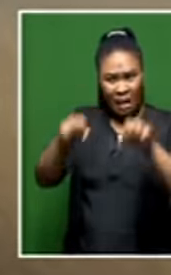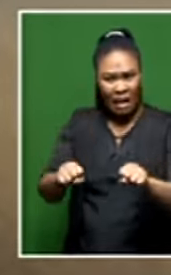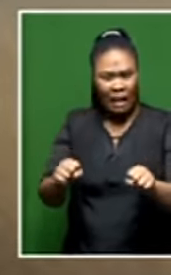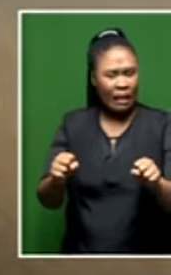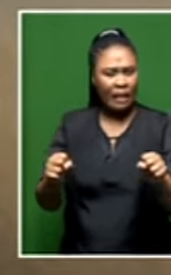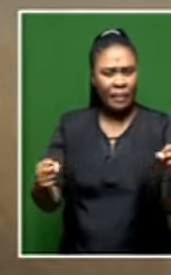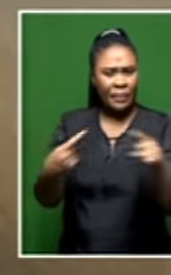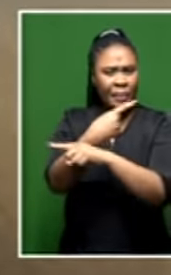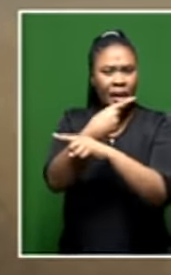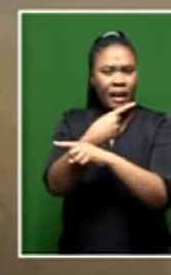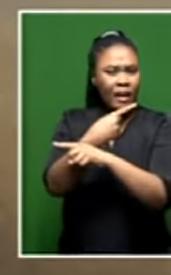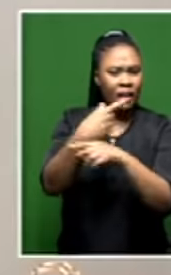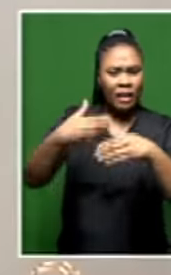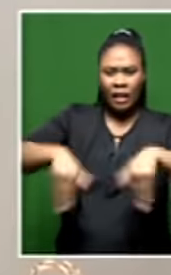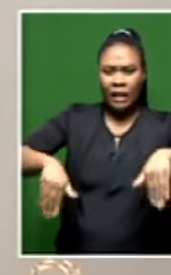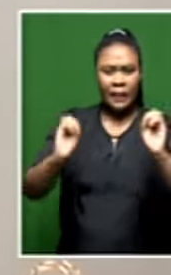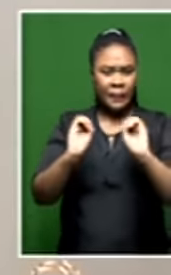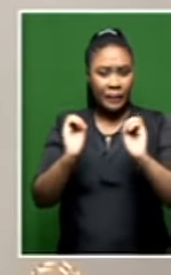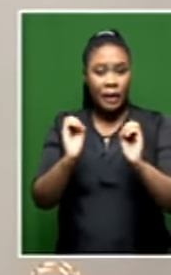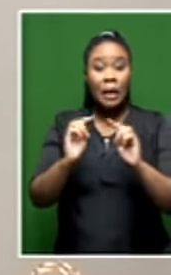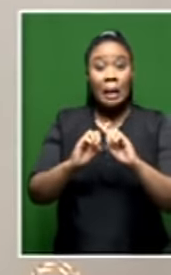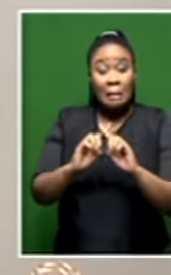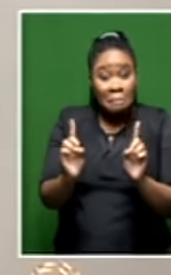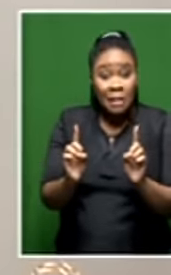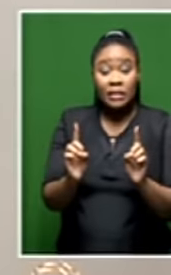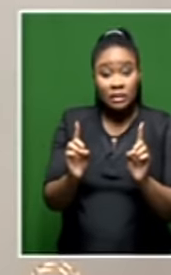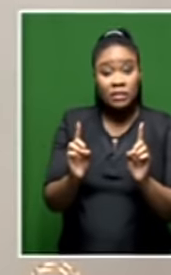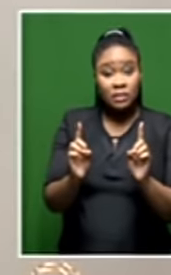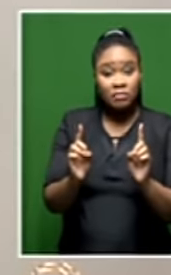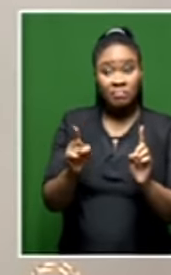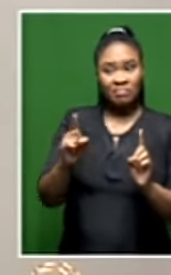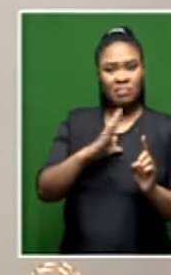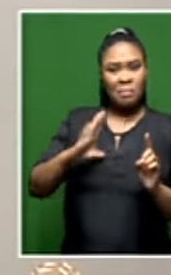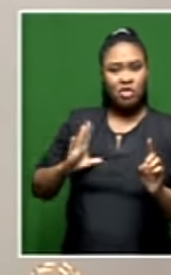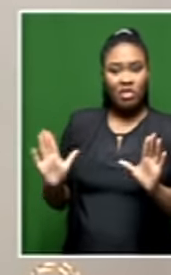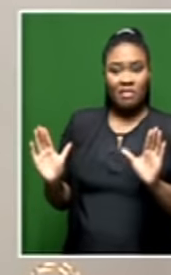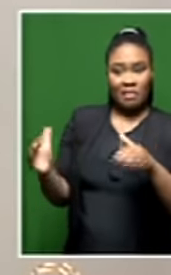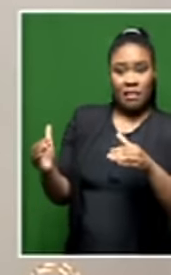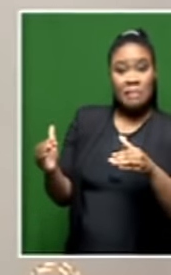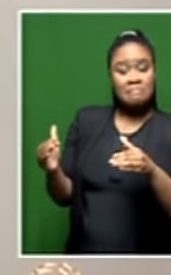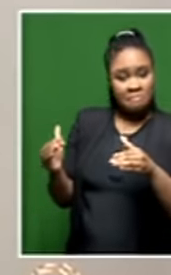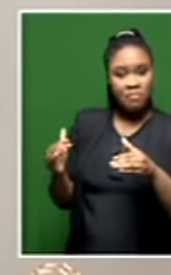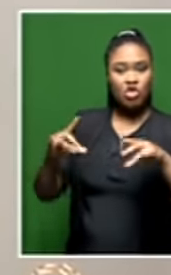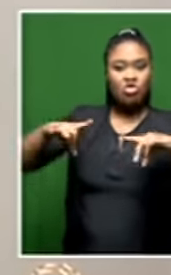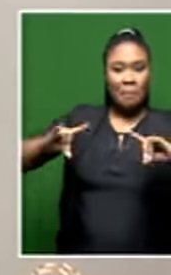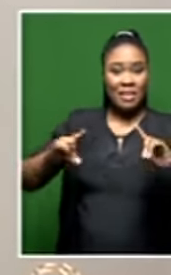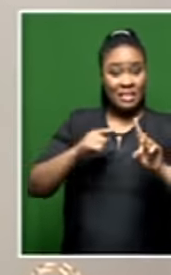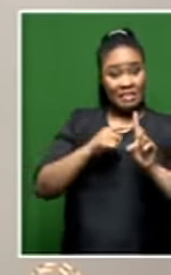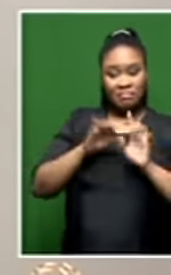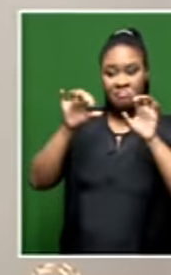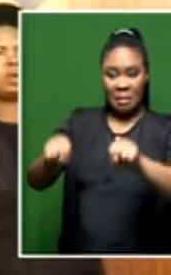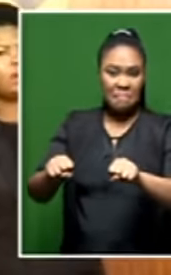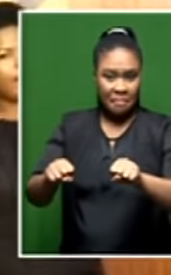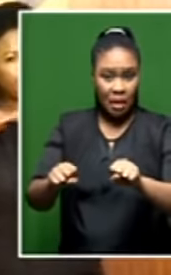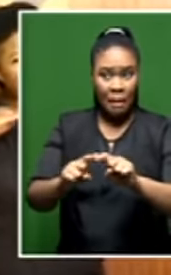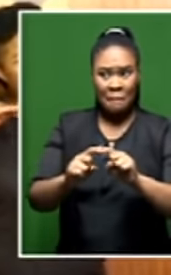next Chief Justice. And the implications of sitting on a commission of that nature, were a question